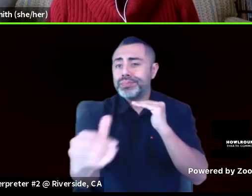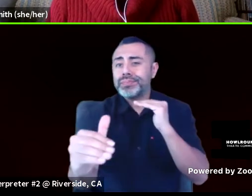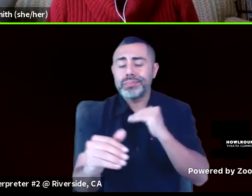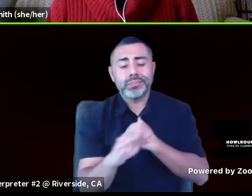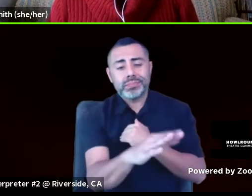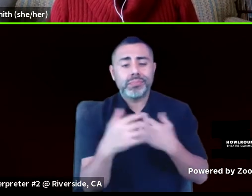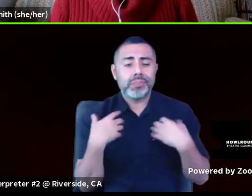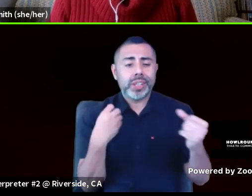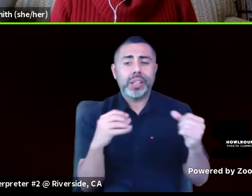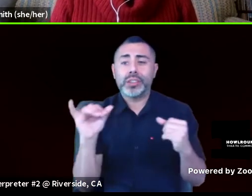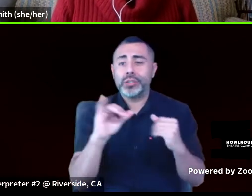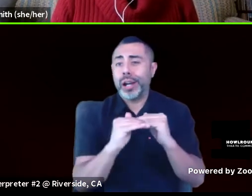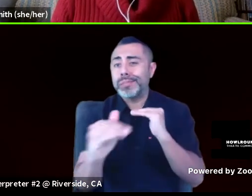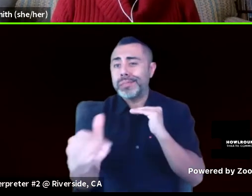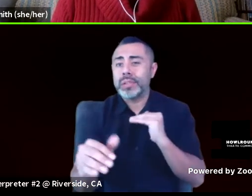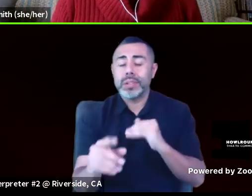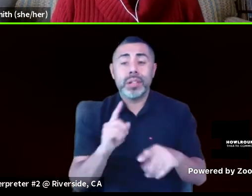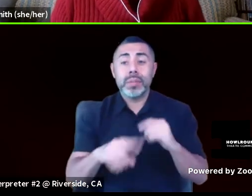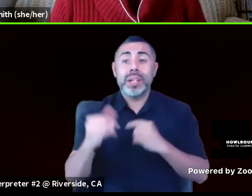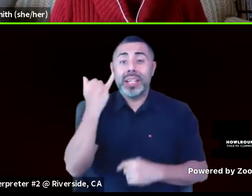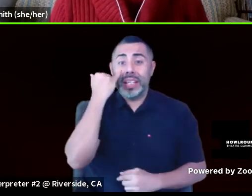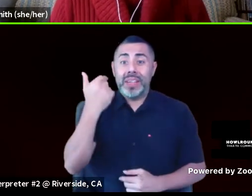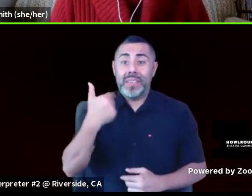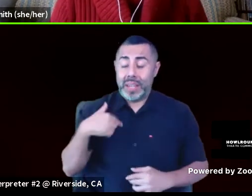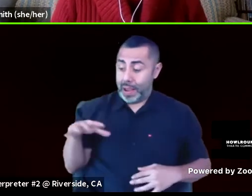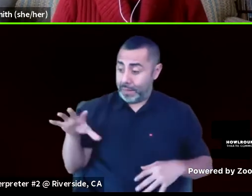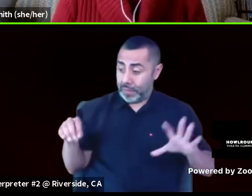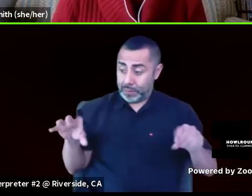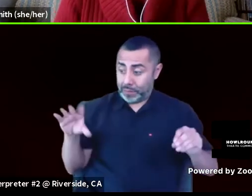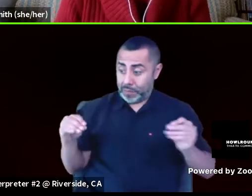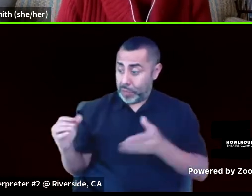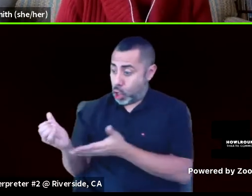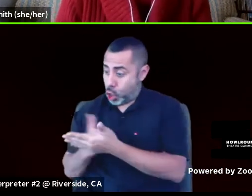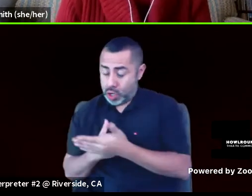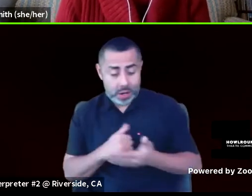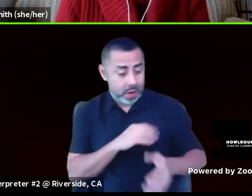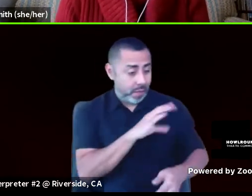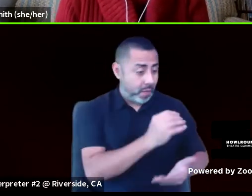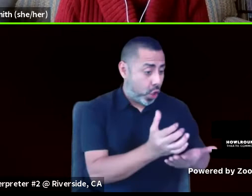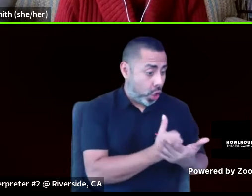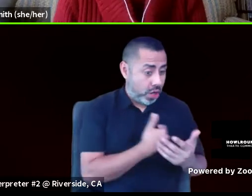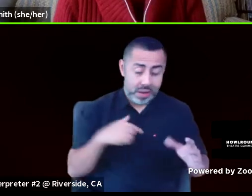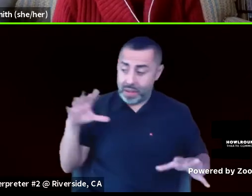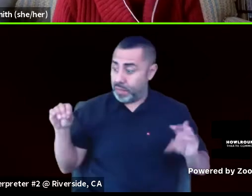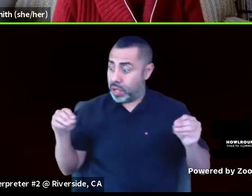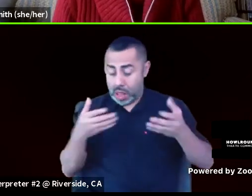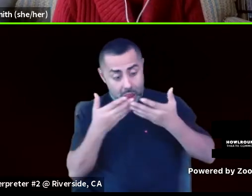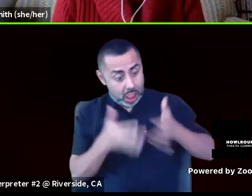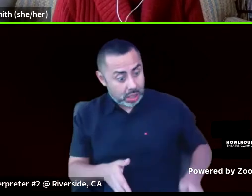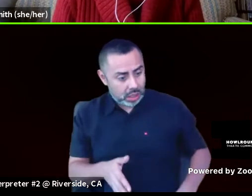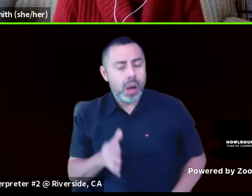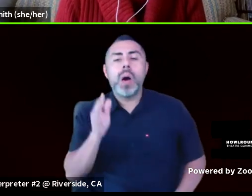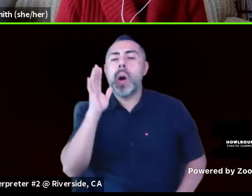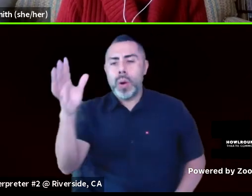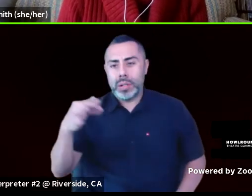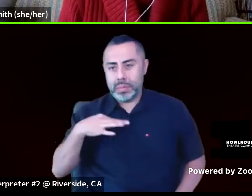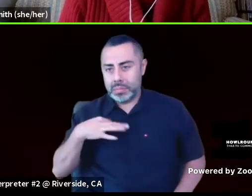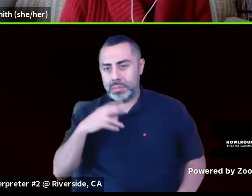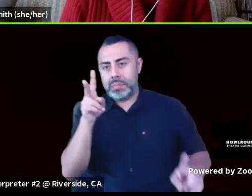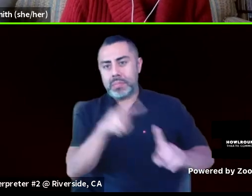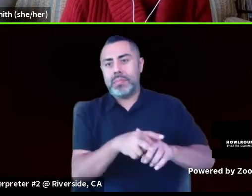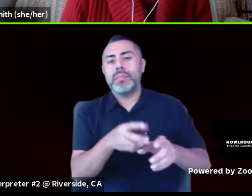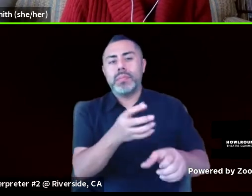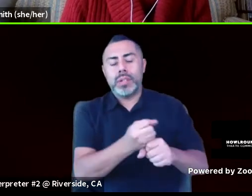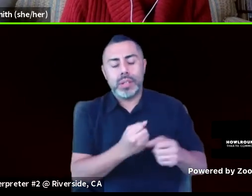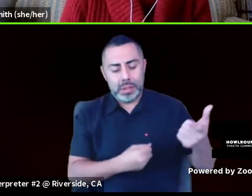But if it was 50-50, I would definitely apply for benefits. And if I wasn't married, I would definitely apply